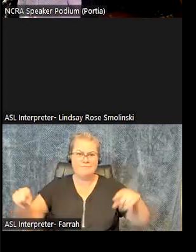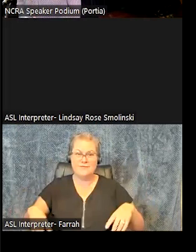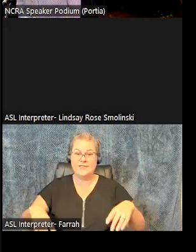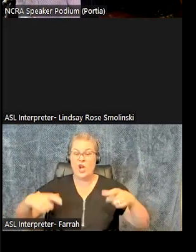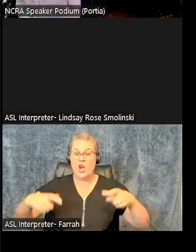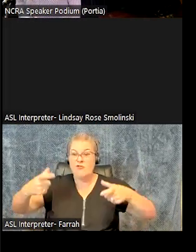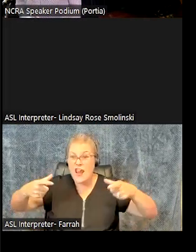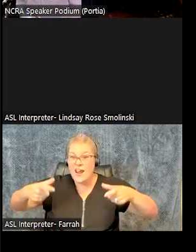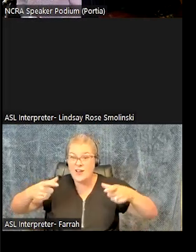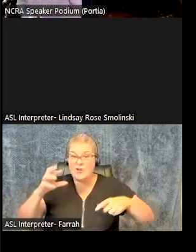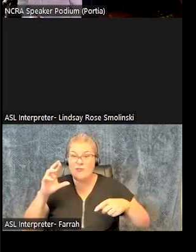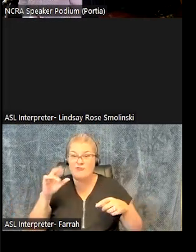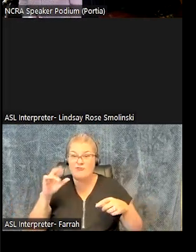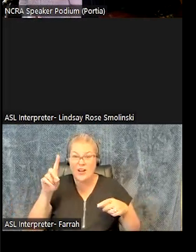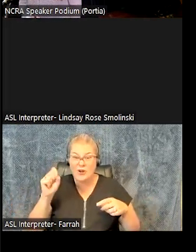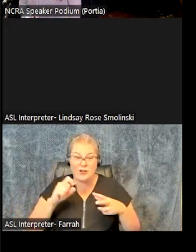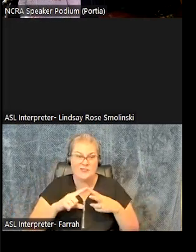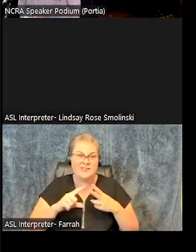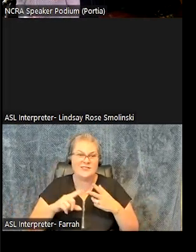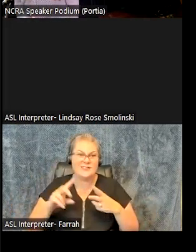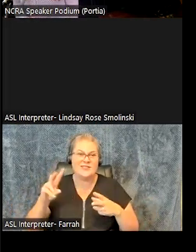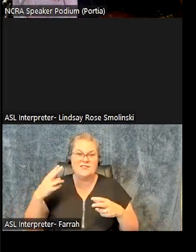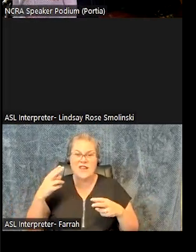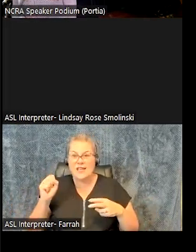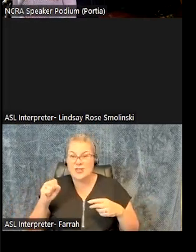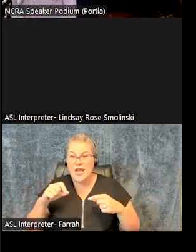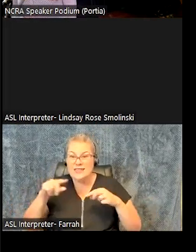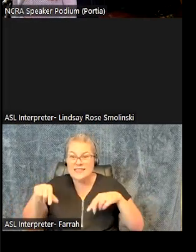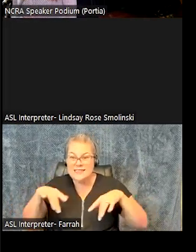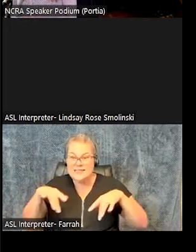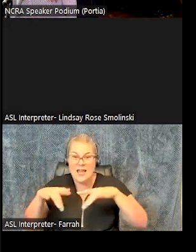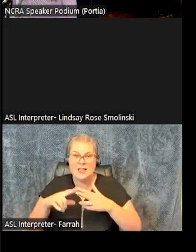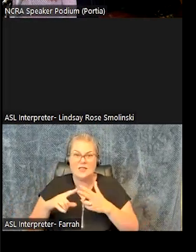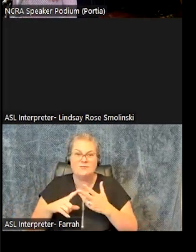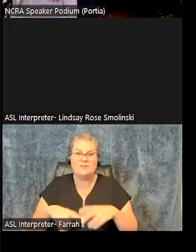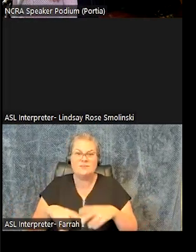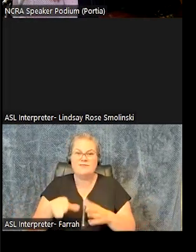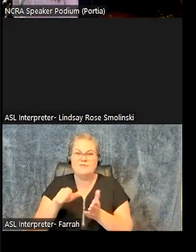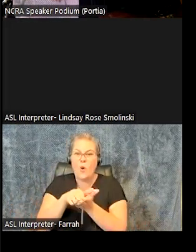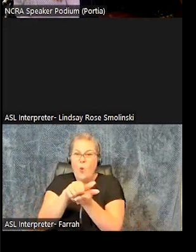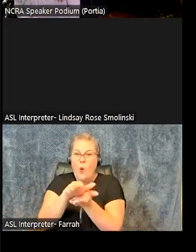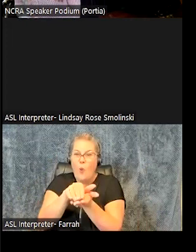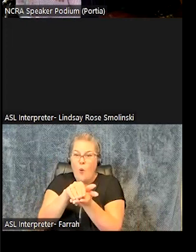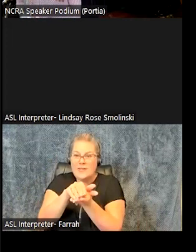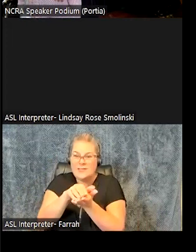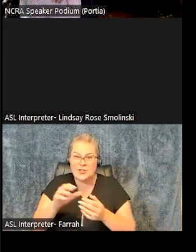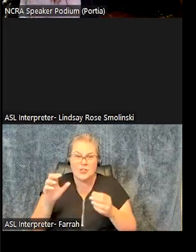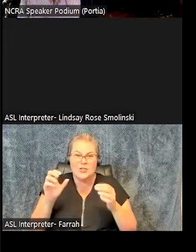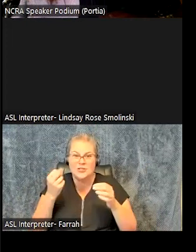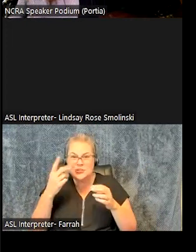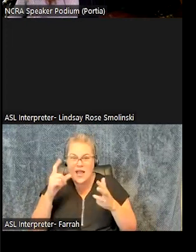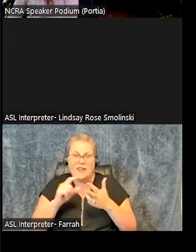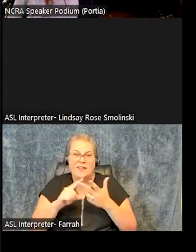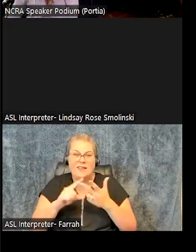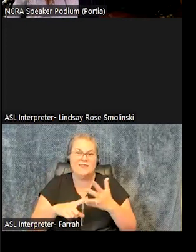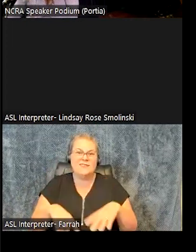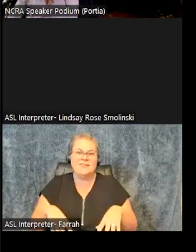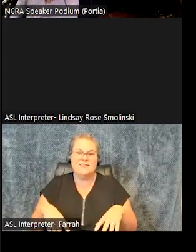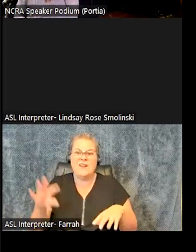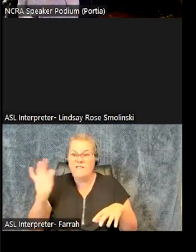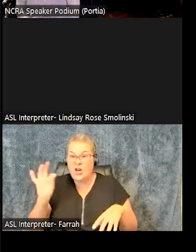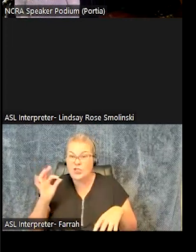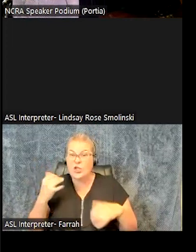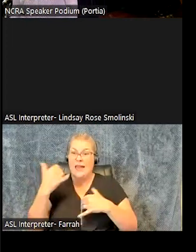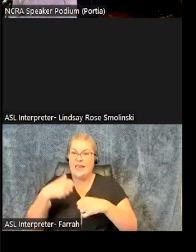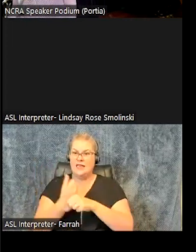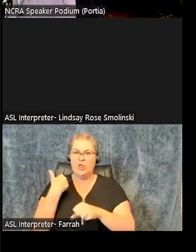VHS tapes. There's some food products, oyster shells, spent grain, furniture. This year we